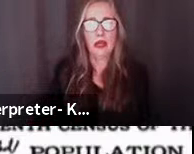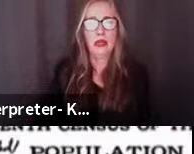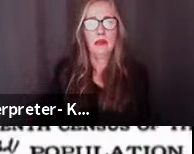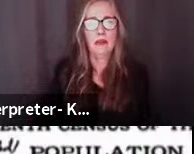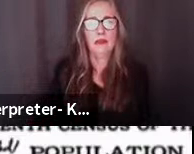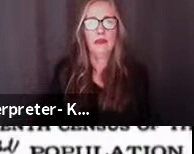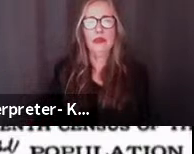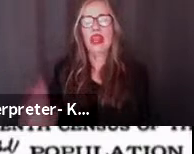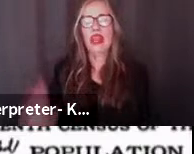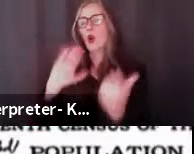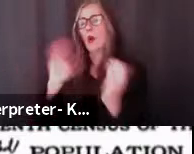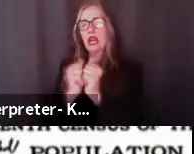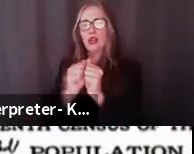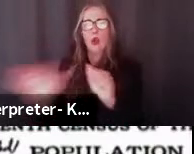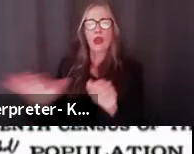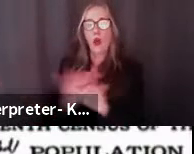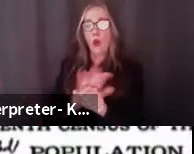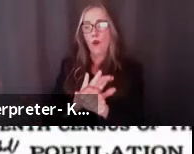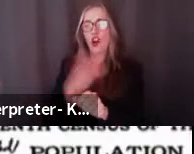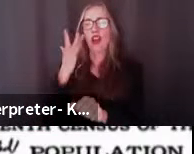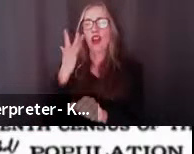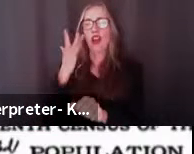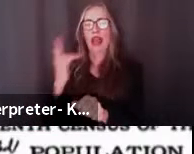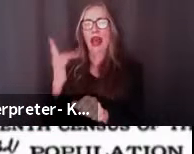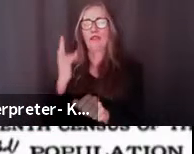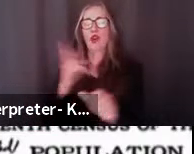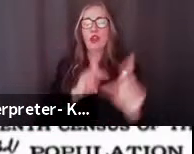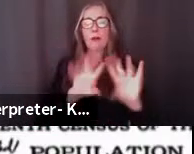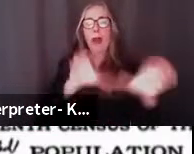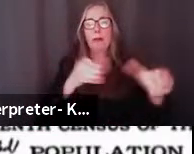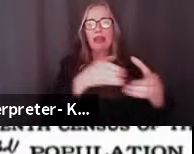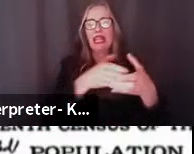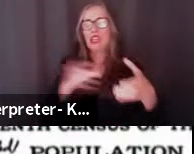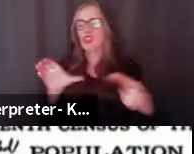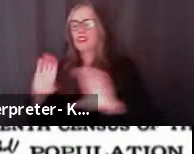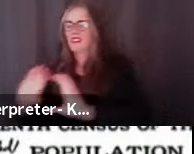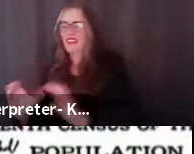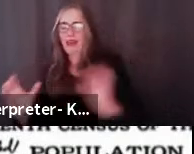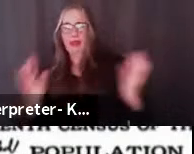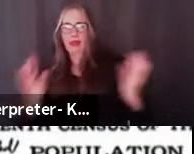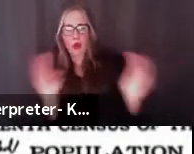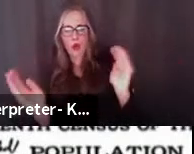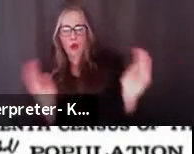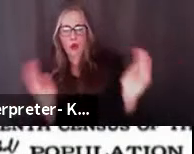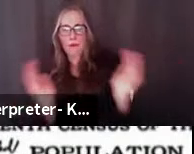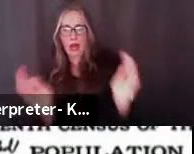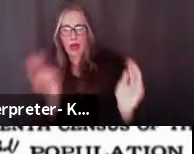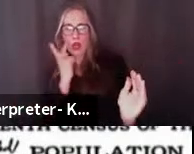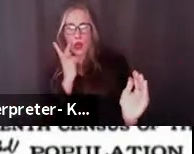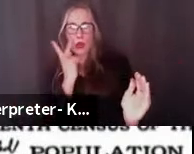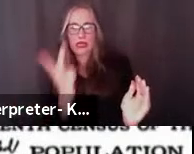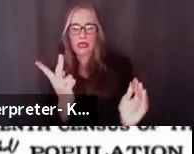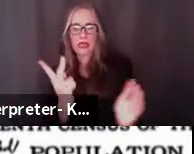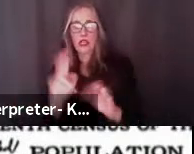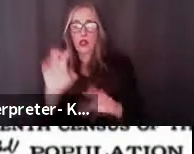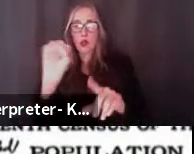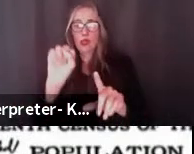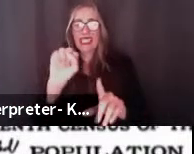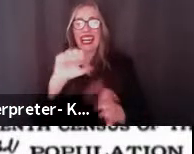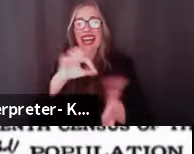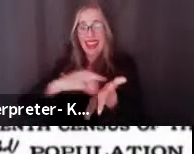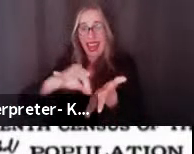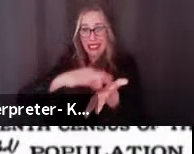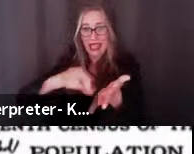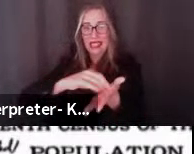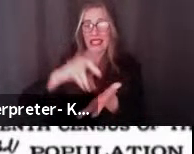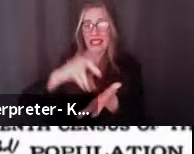population you'll see cases of how we use the census data to estimate sterilization rates from marie and